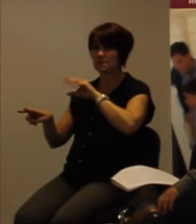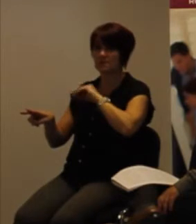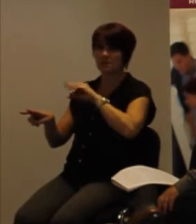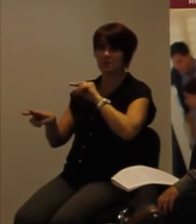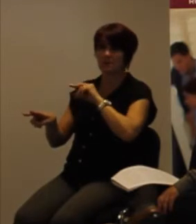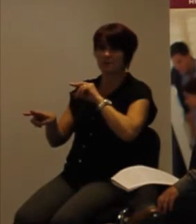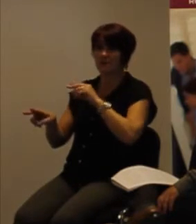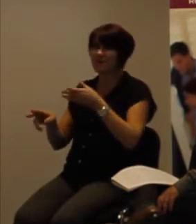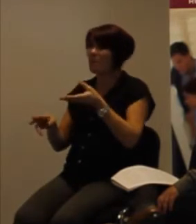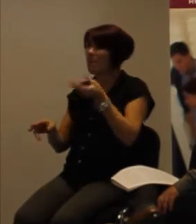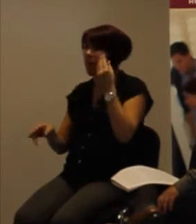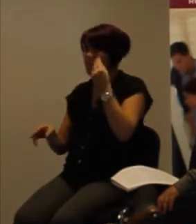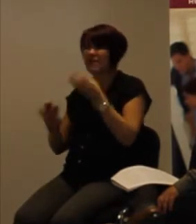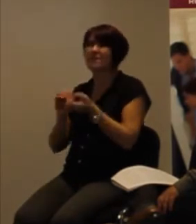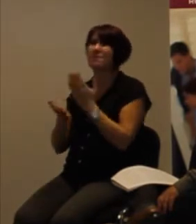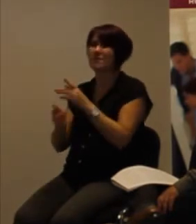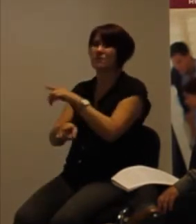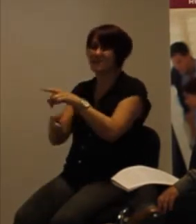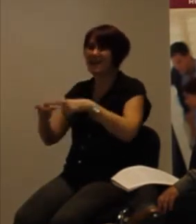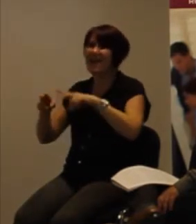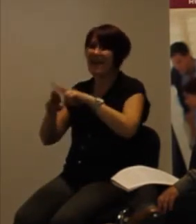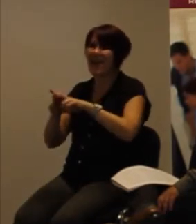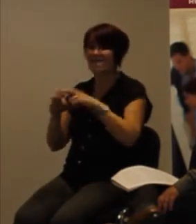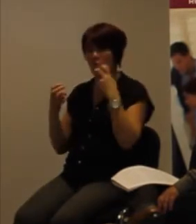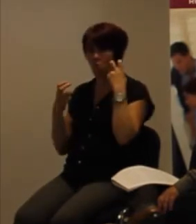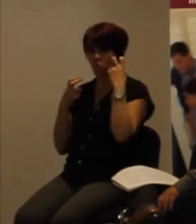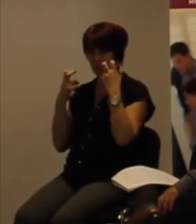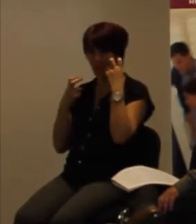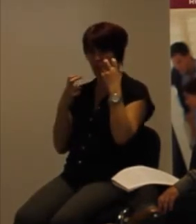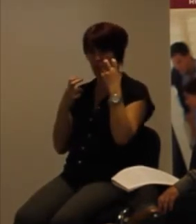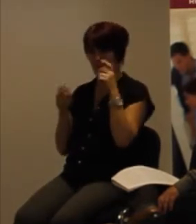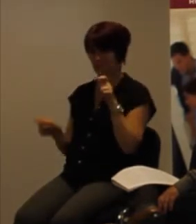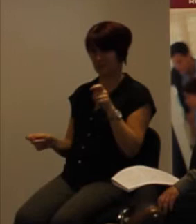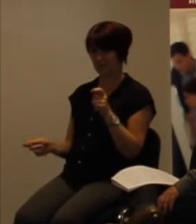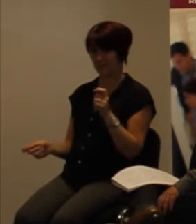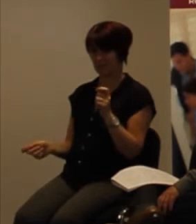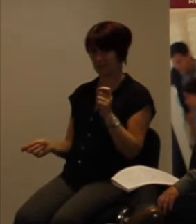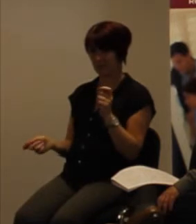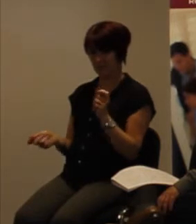So we need you to make sure if you're going to apply an audio adjustment, you need to be able